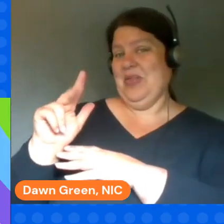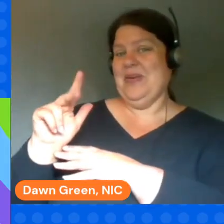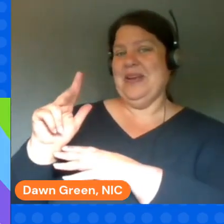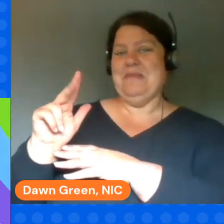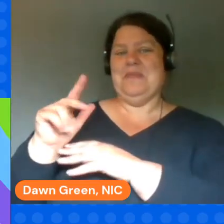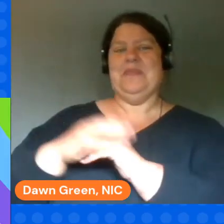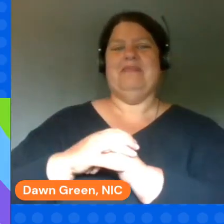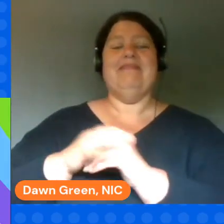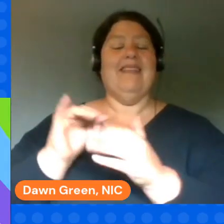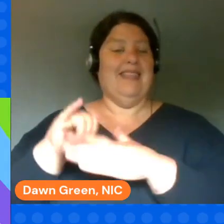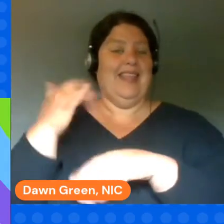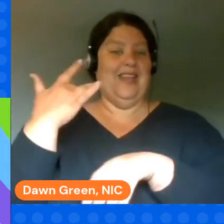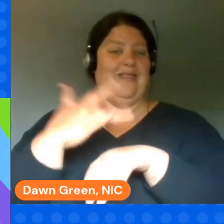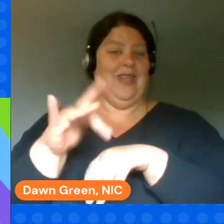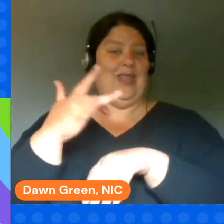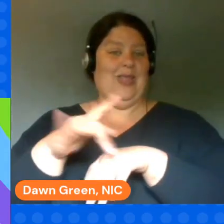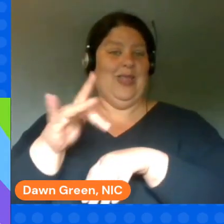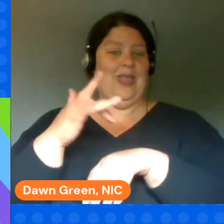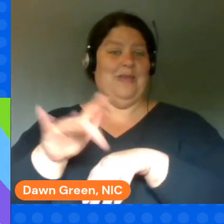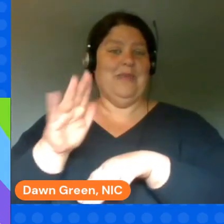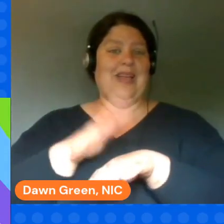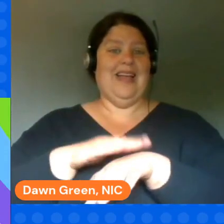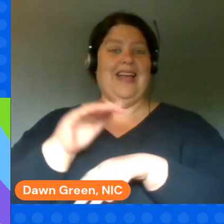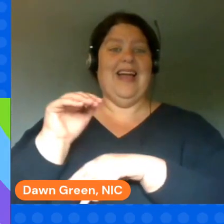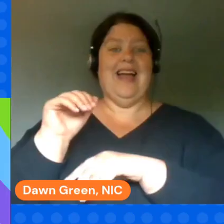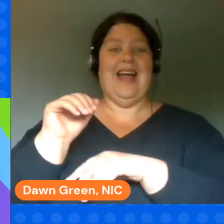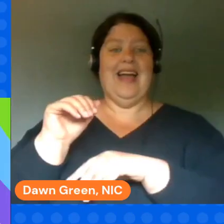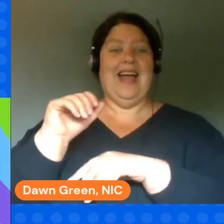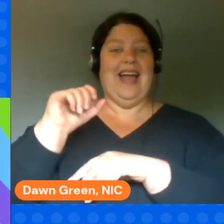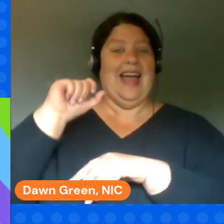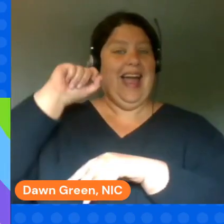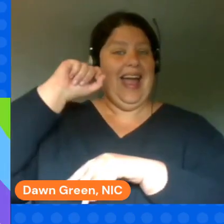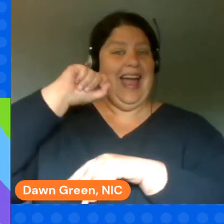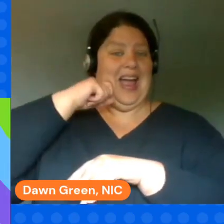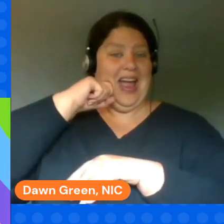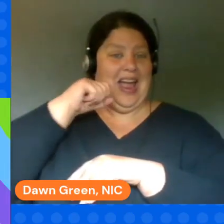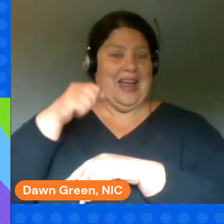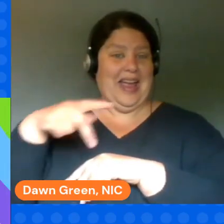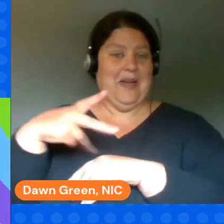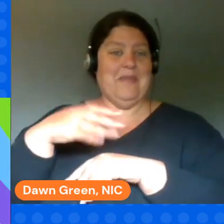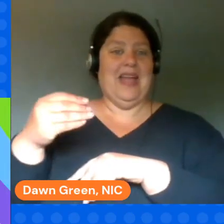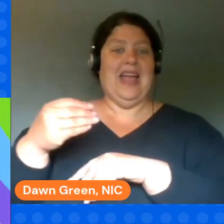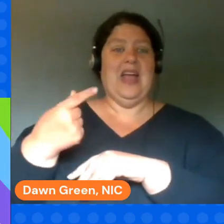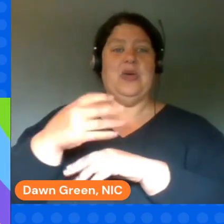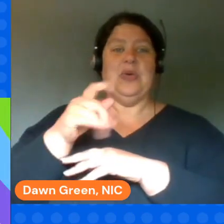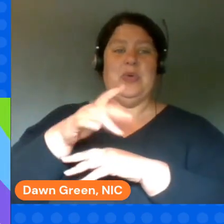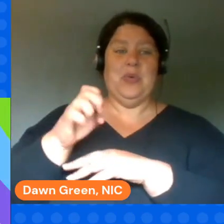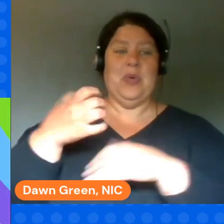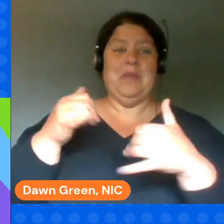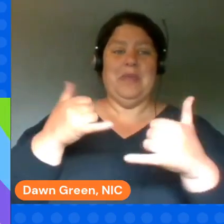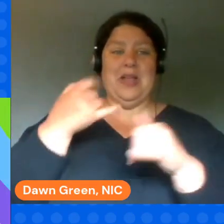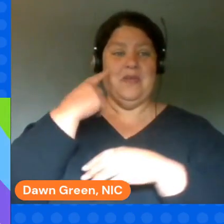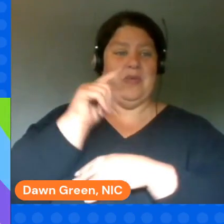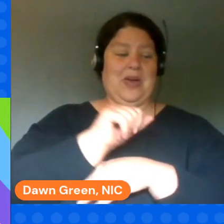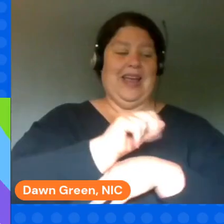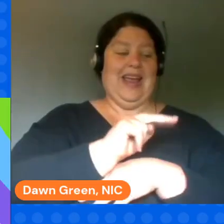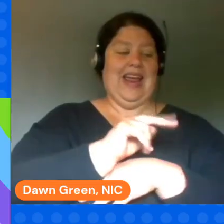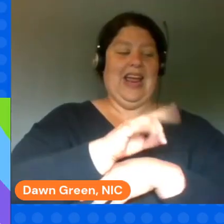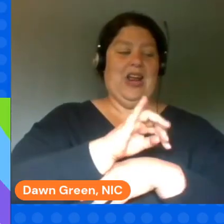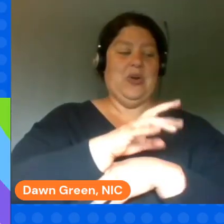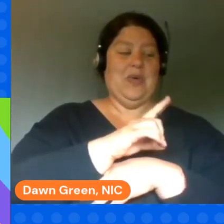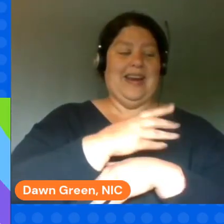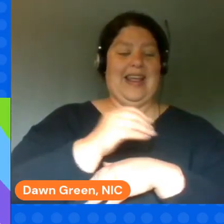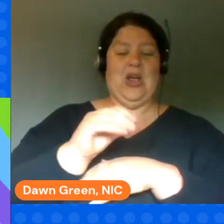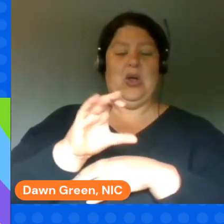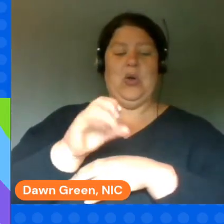it is available on the Apple App Store and the Google Play Store for Android and also Chromebooks. So